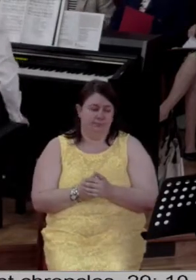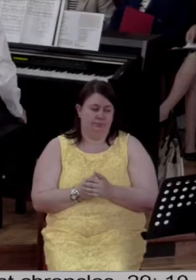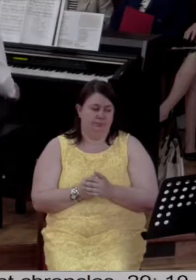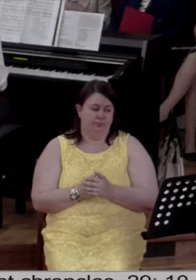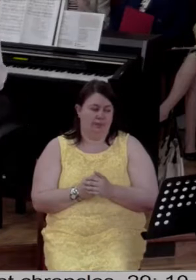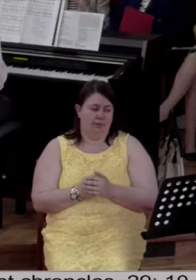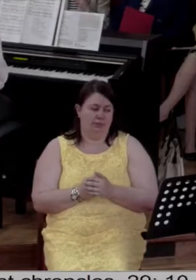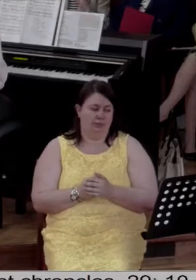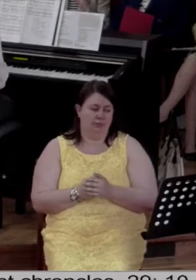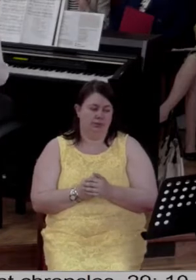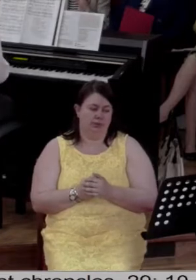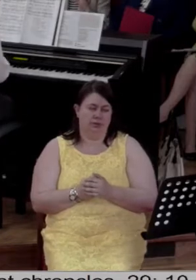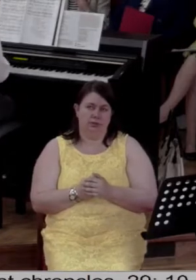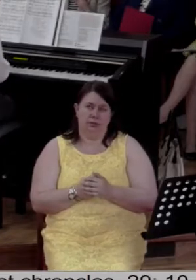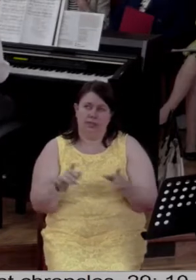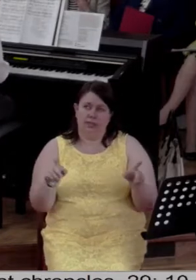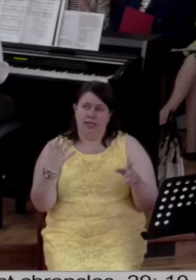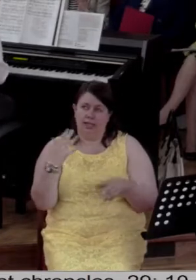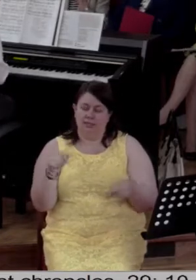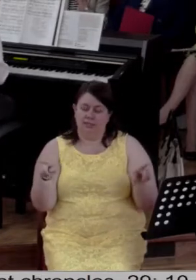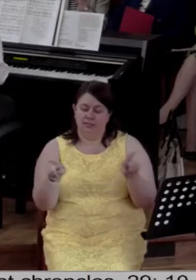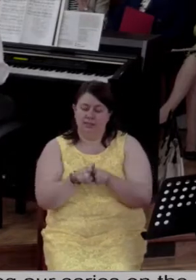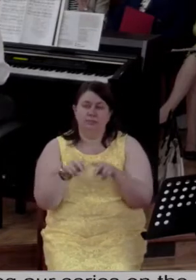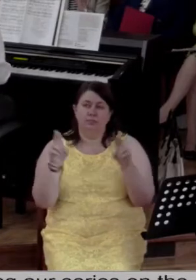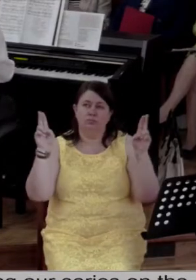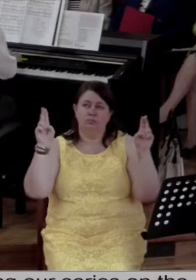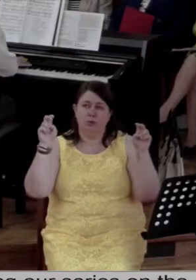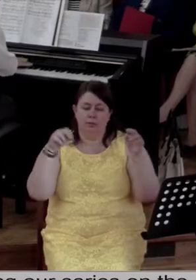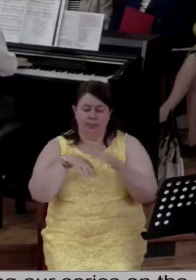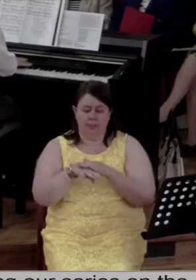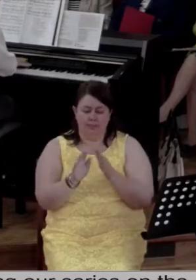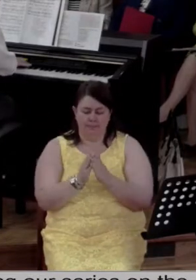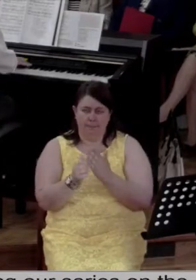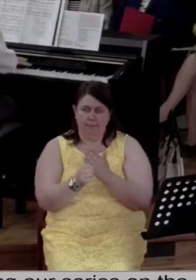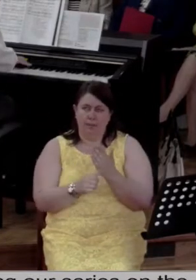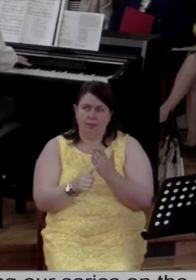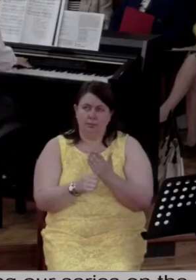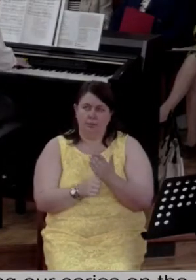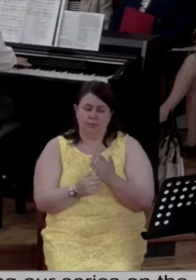the themes that are picked up there in 1 Chronicles 29.